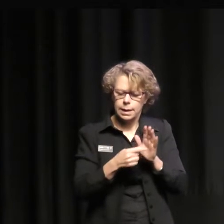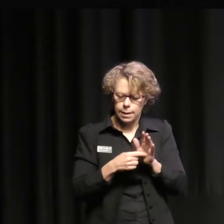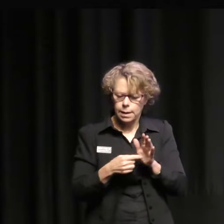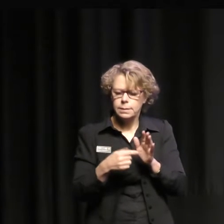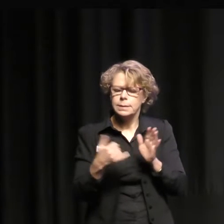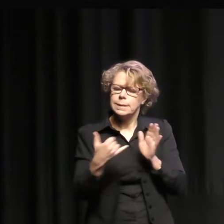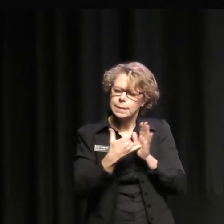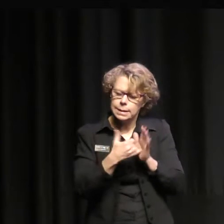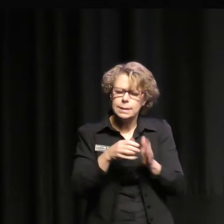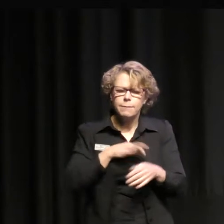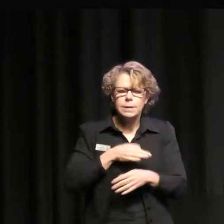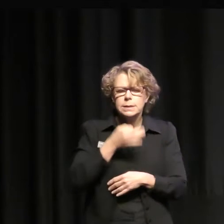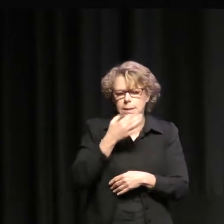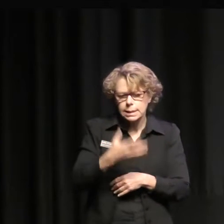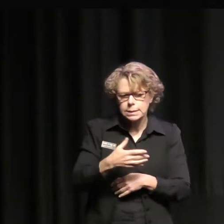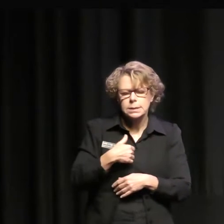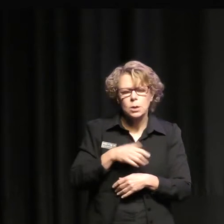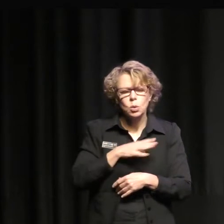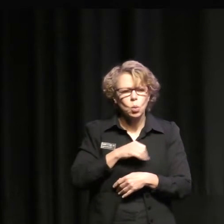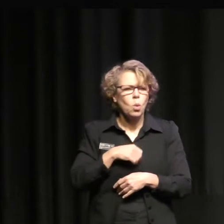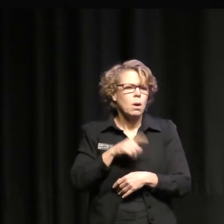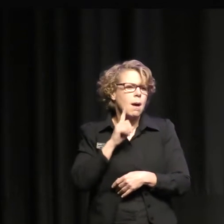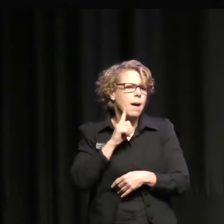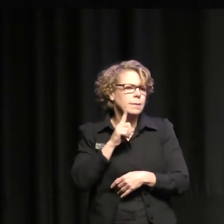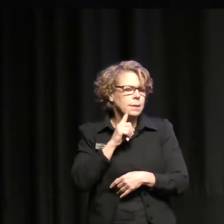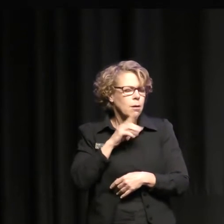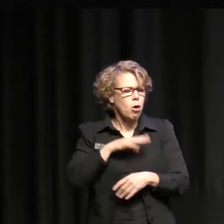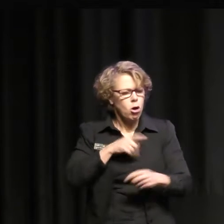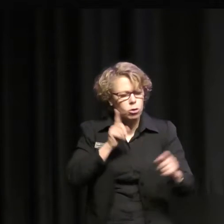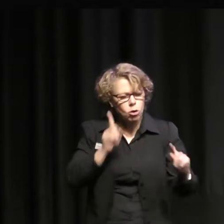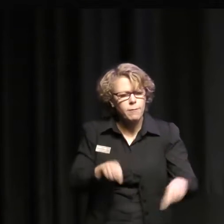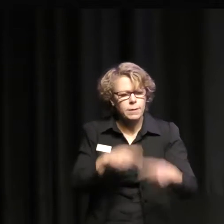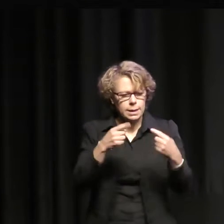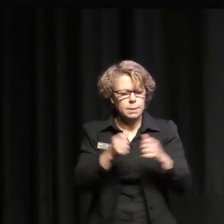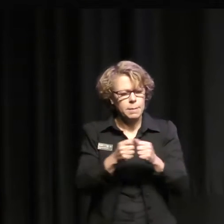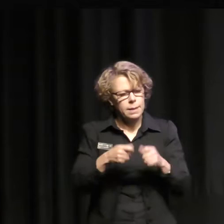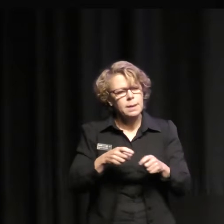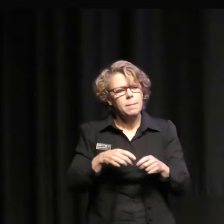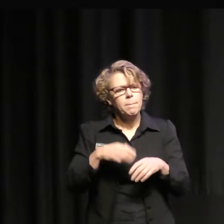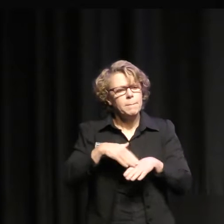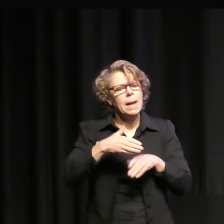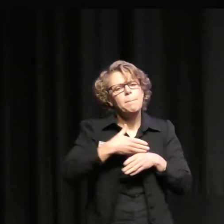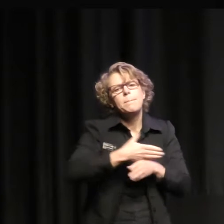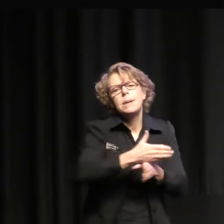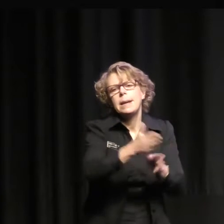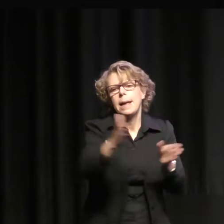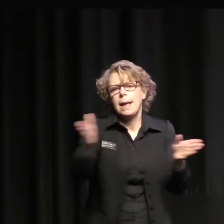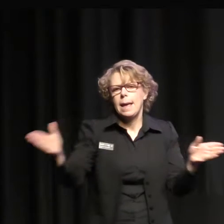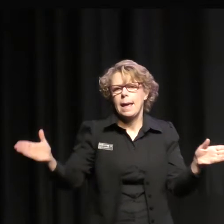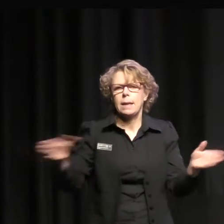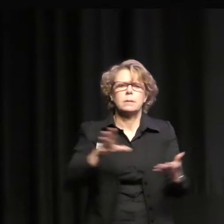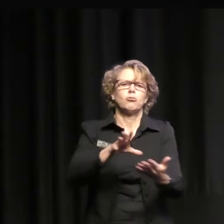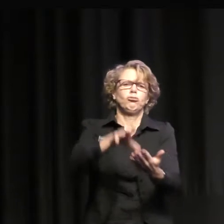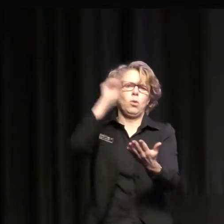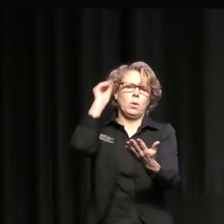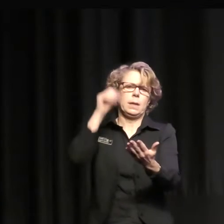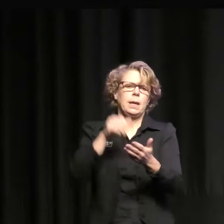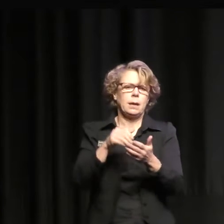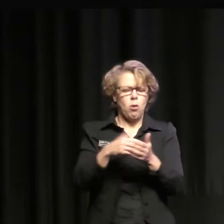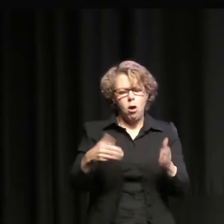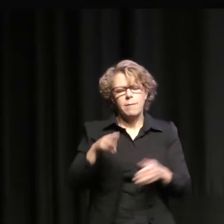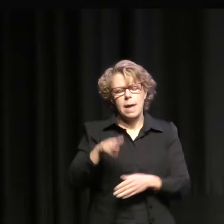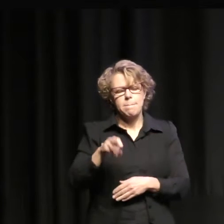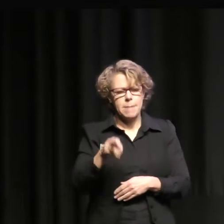risks having conflict with the wider area of human rights. And the concept that